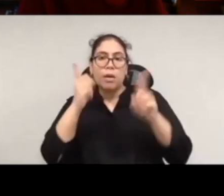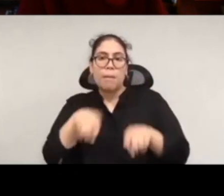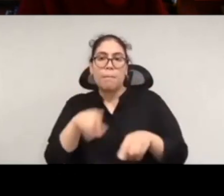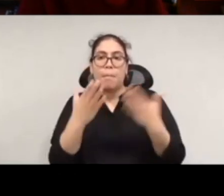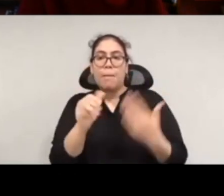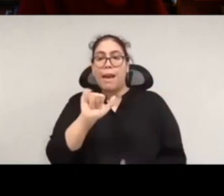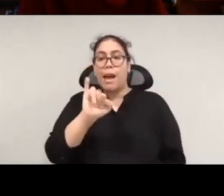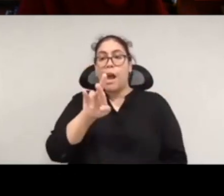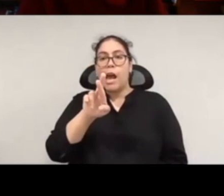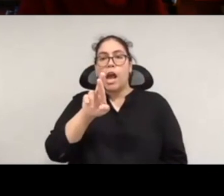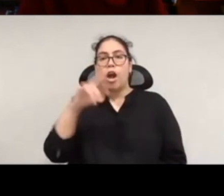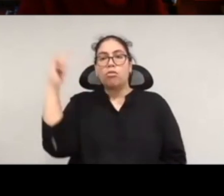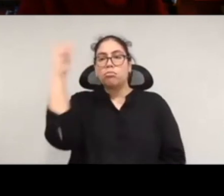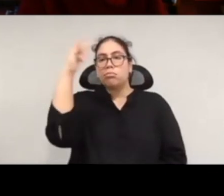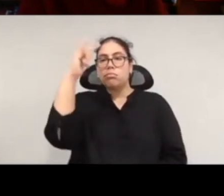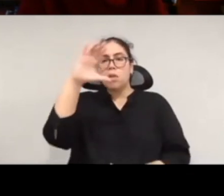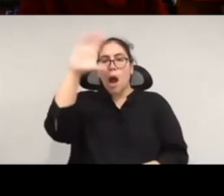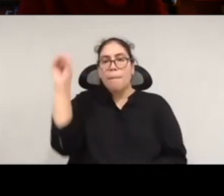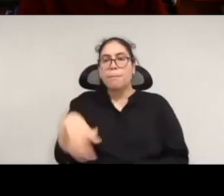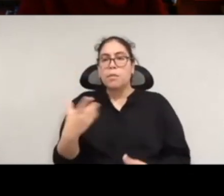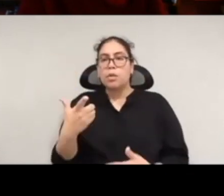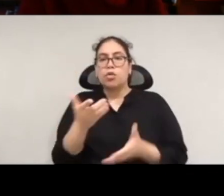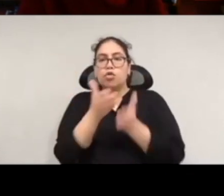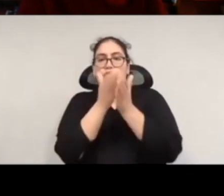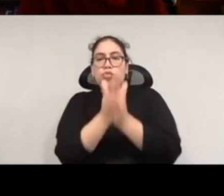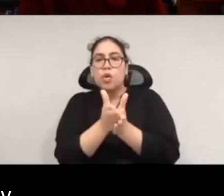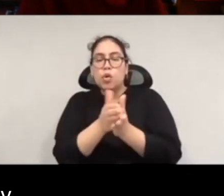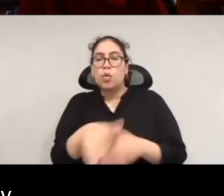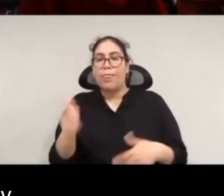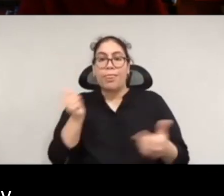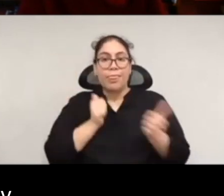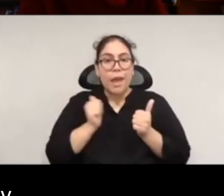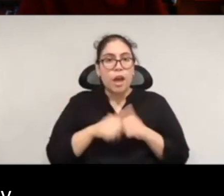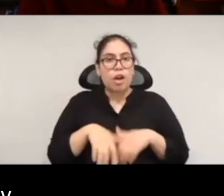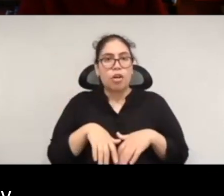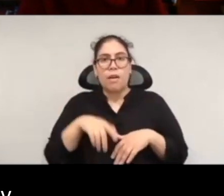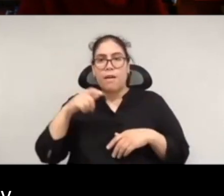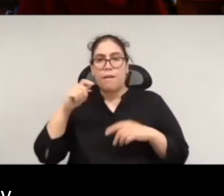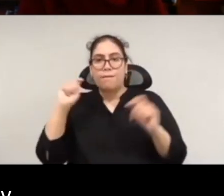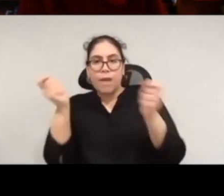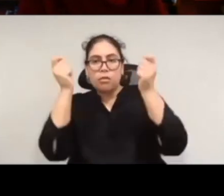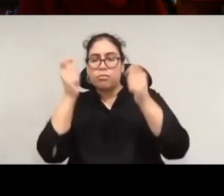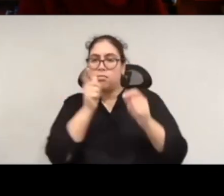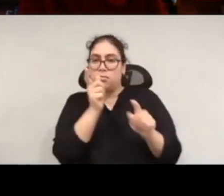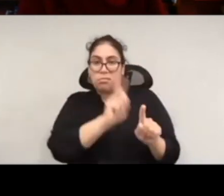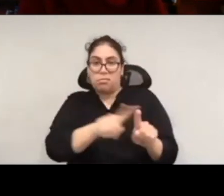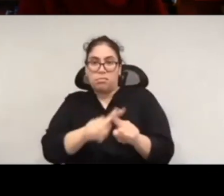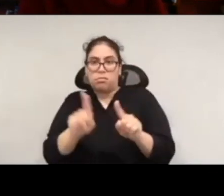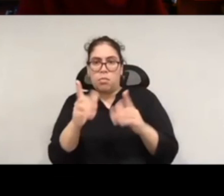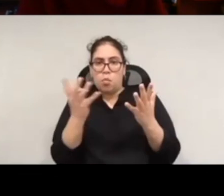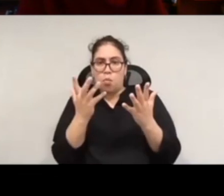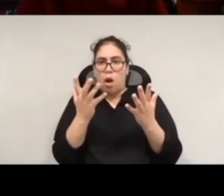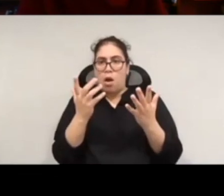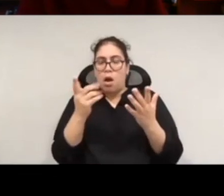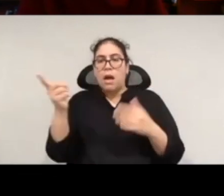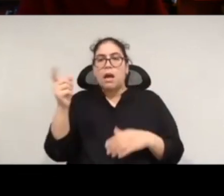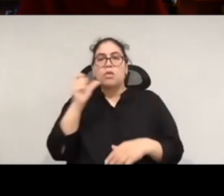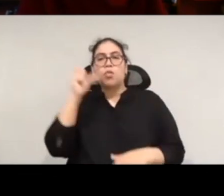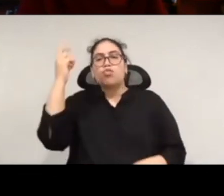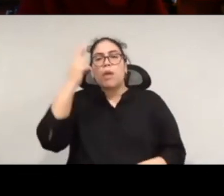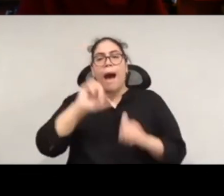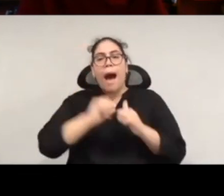cruise ships, That's into right. theaters, into festivals. So I think many people would be surprised with how far reaching it can